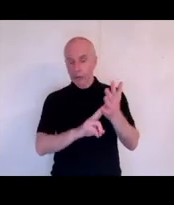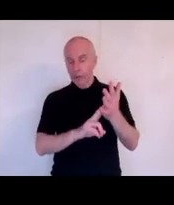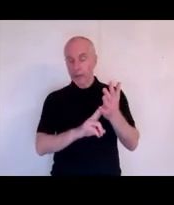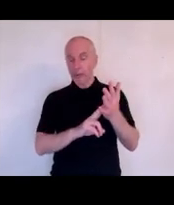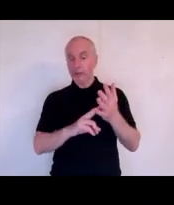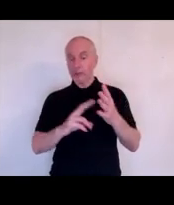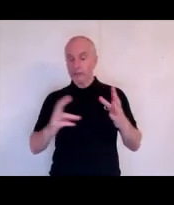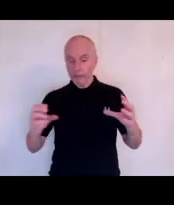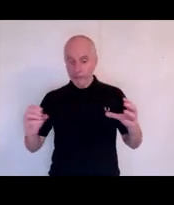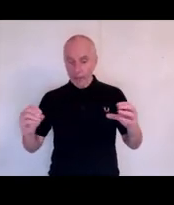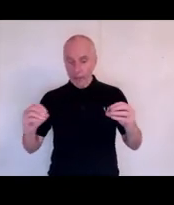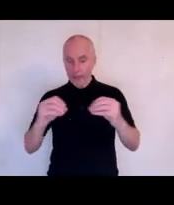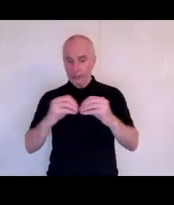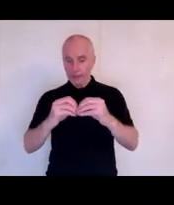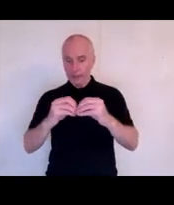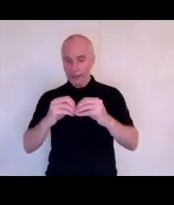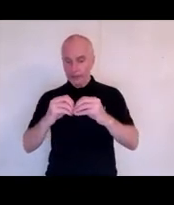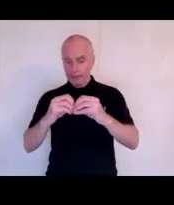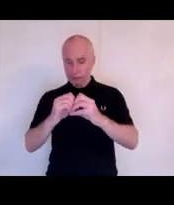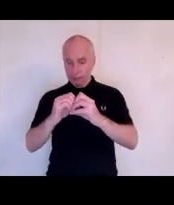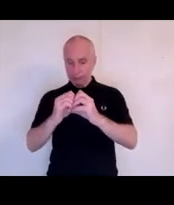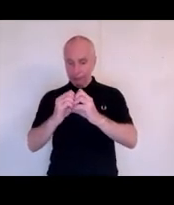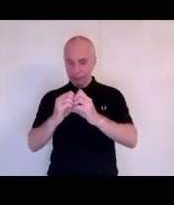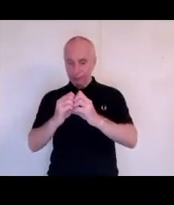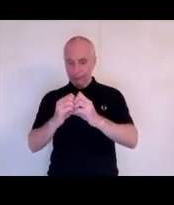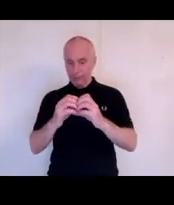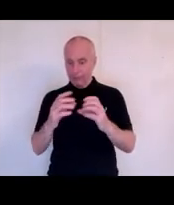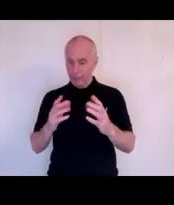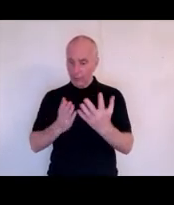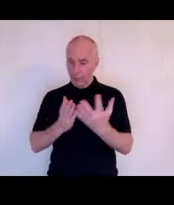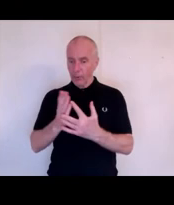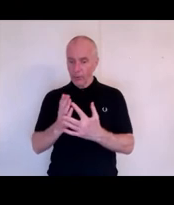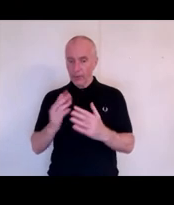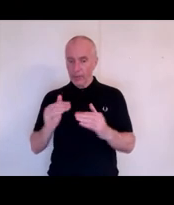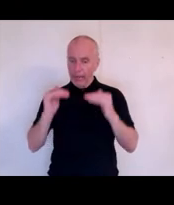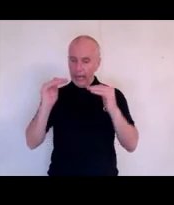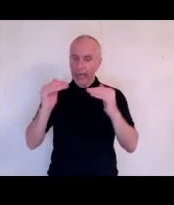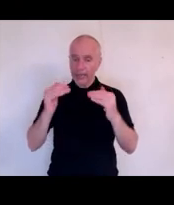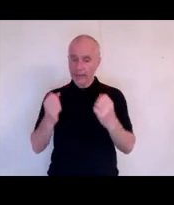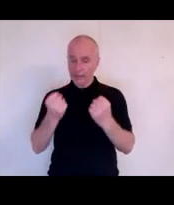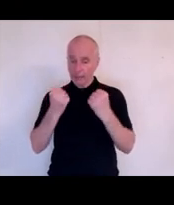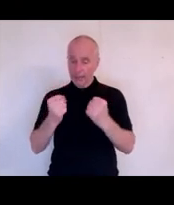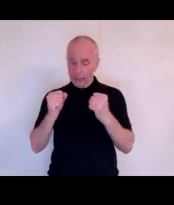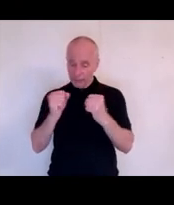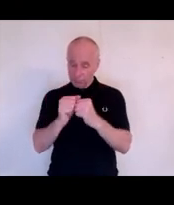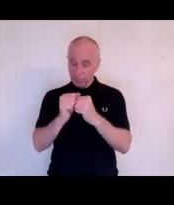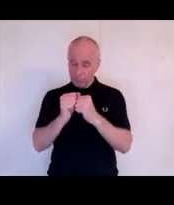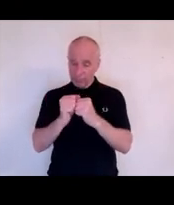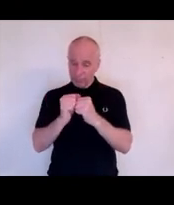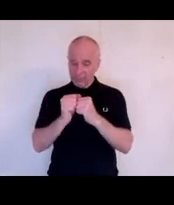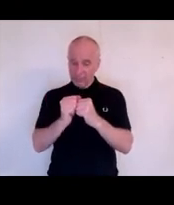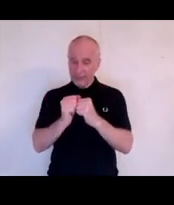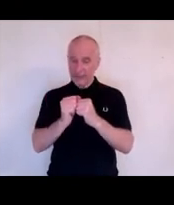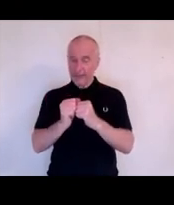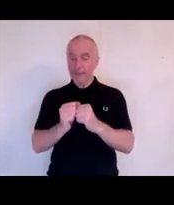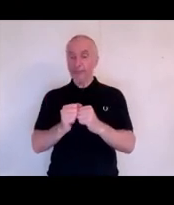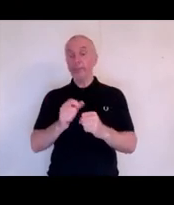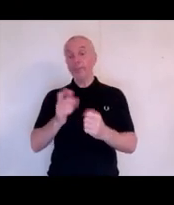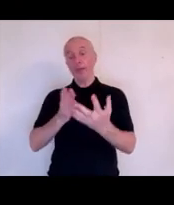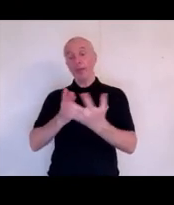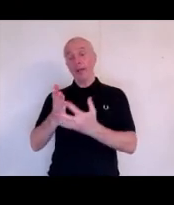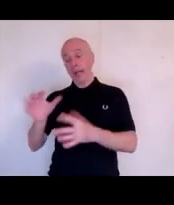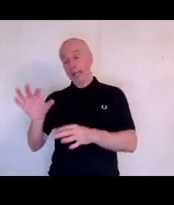fusing under high pressures are measurements that we can make using nuclear data experiments and go through that evaluation